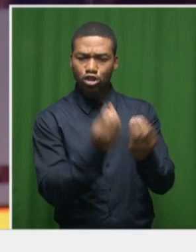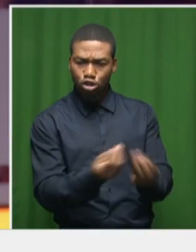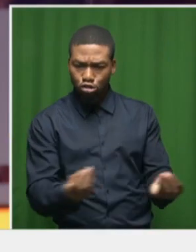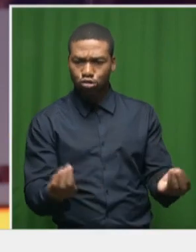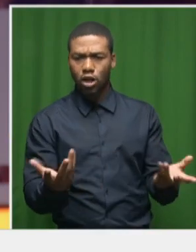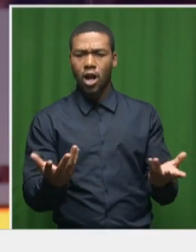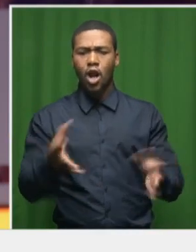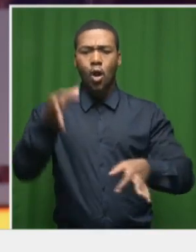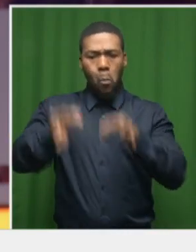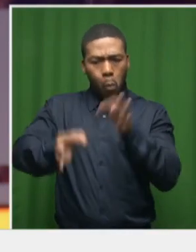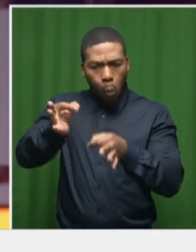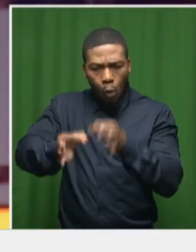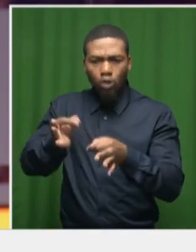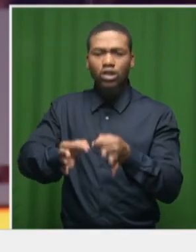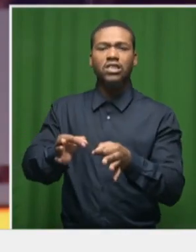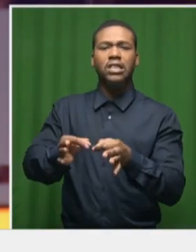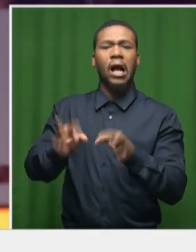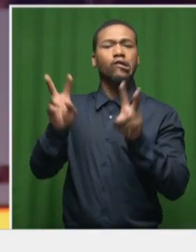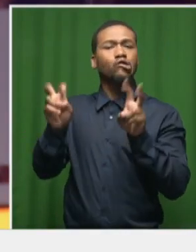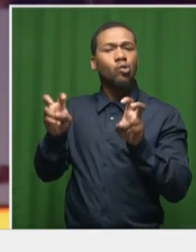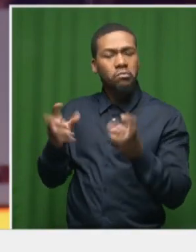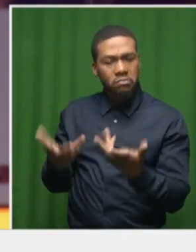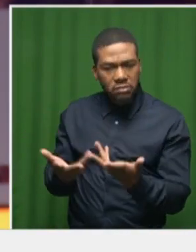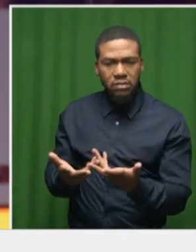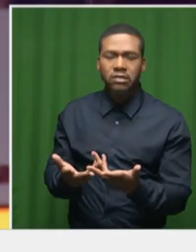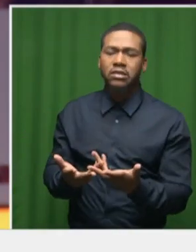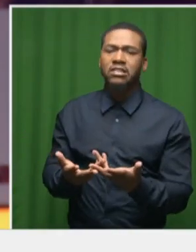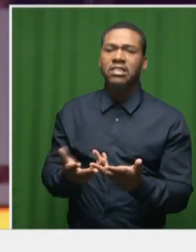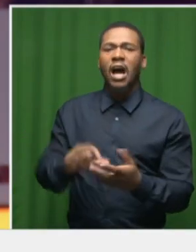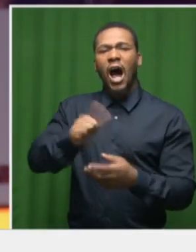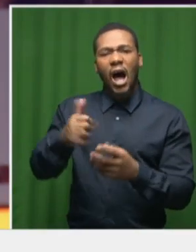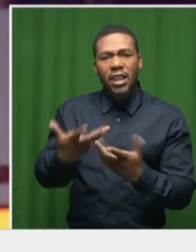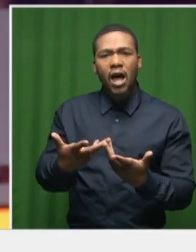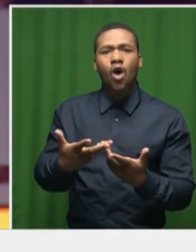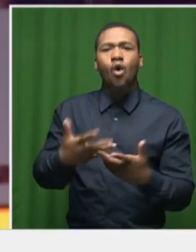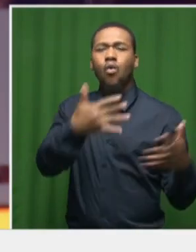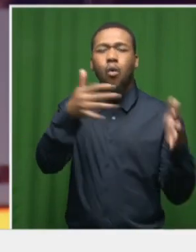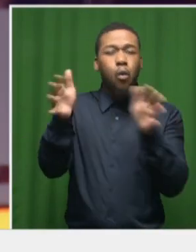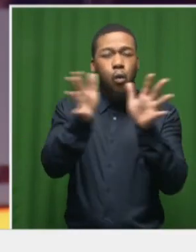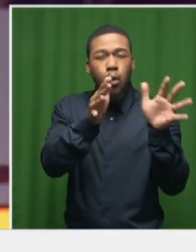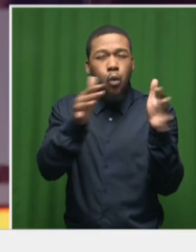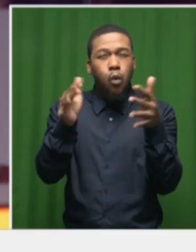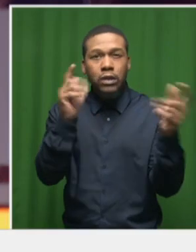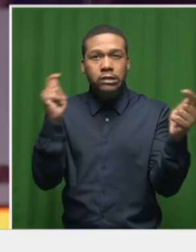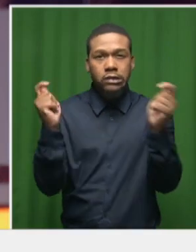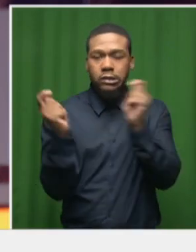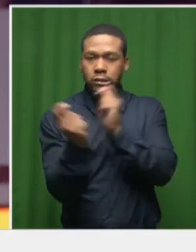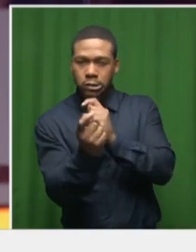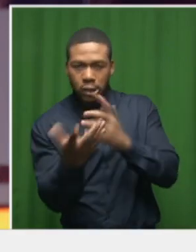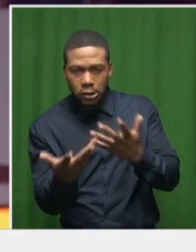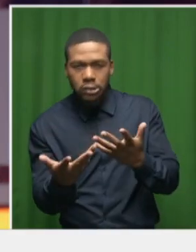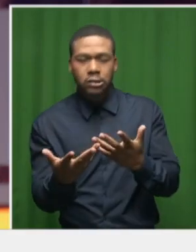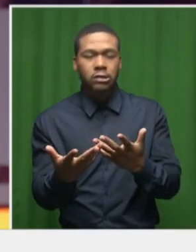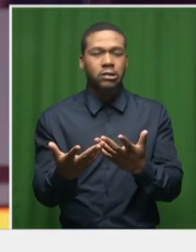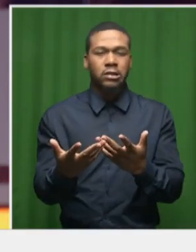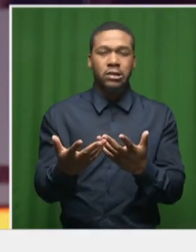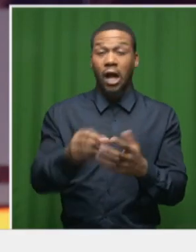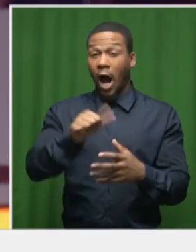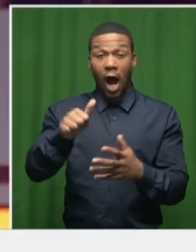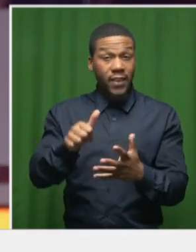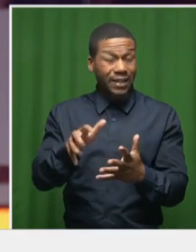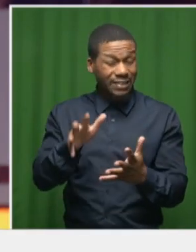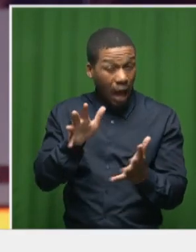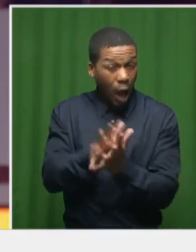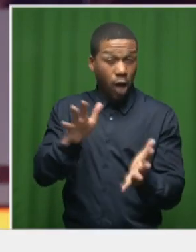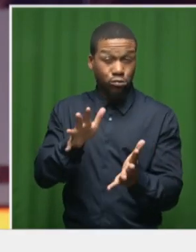with political issues. There are artists who deal with climate change concerns. There are artists who are very abstract and are really just